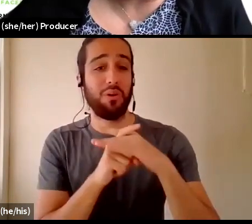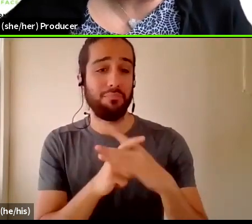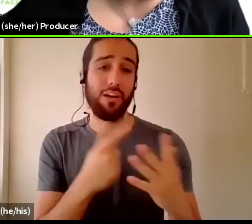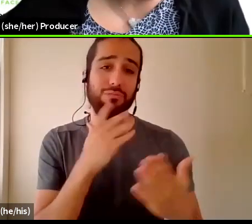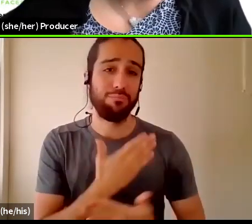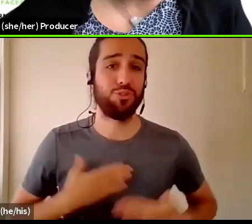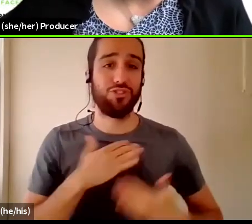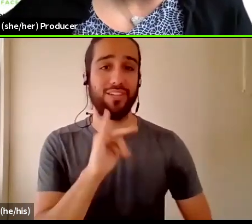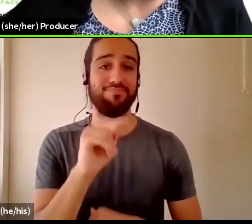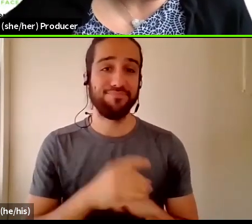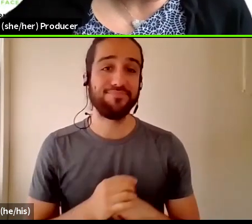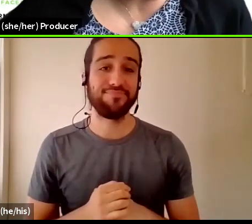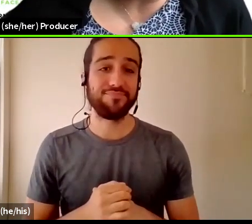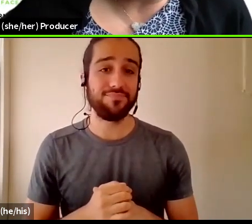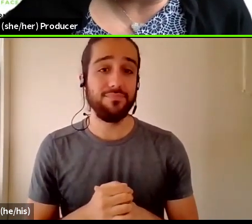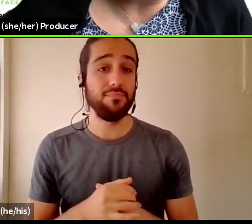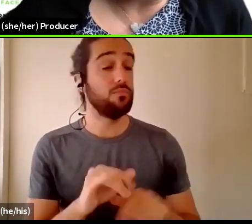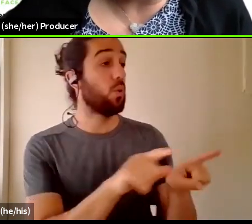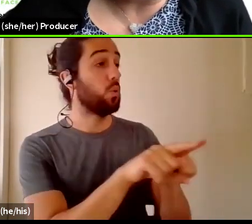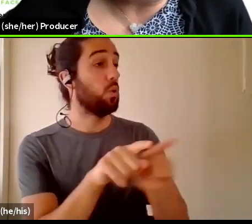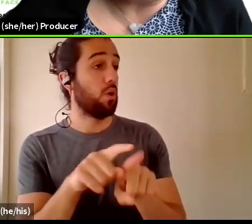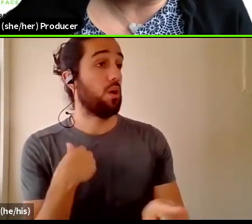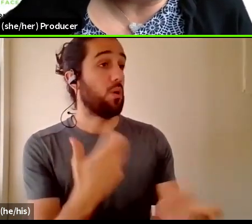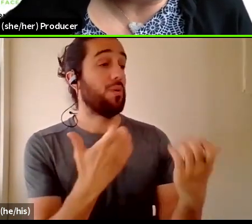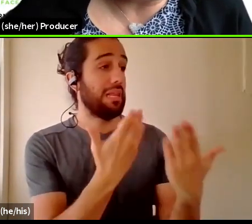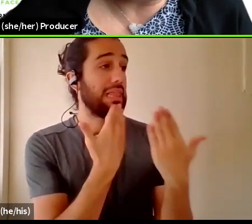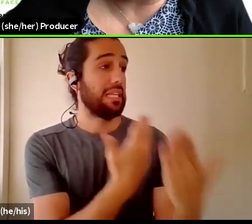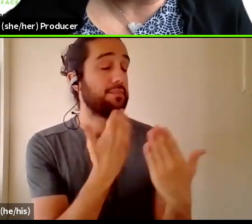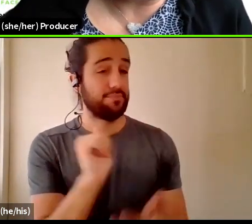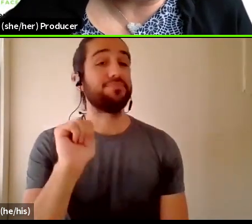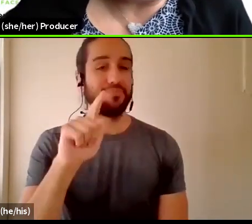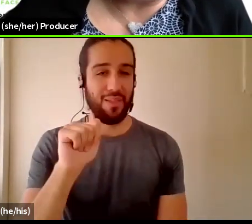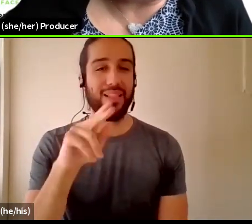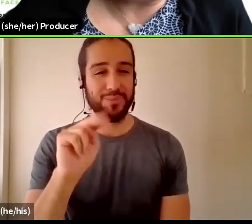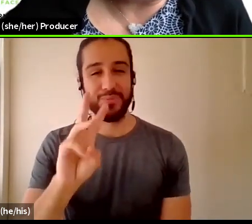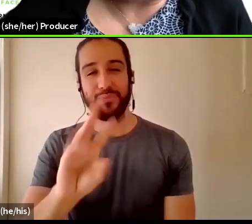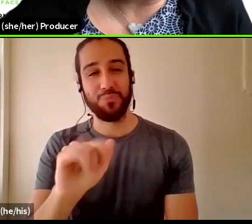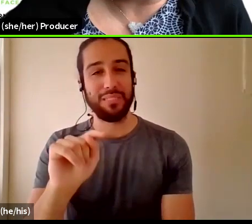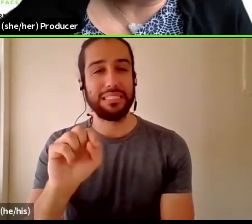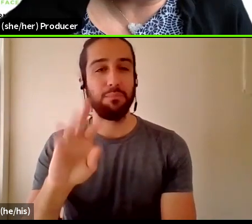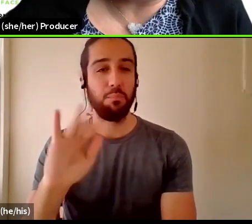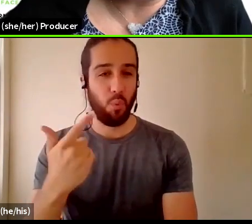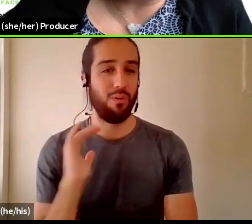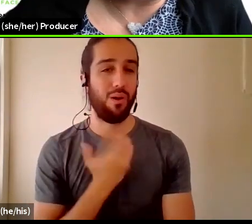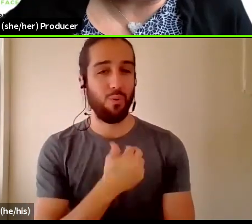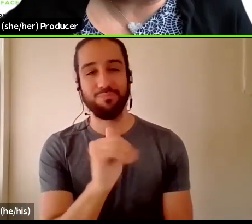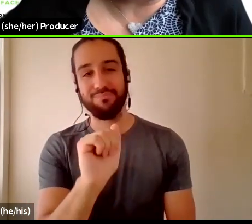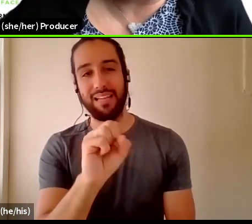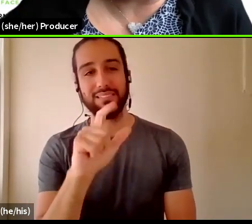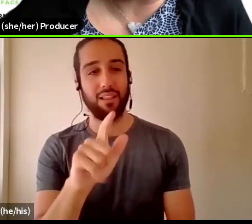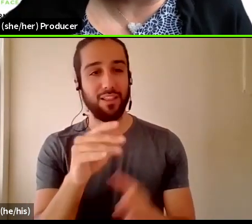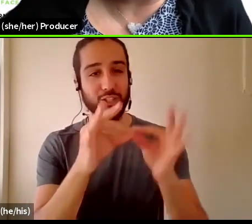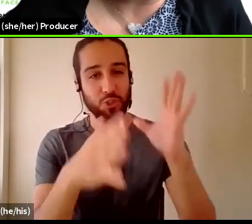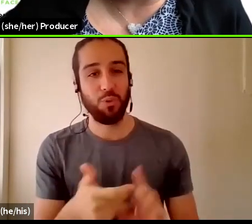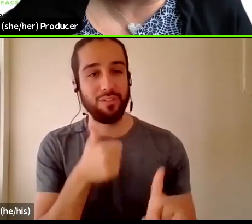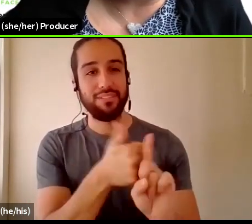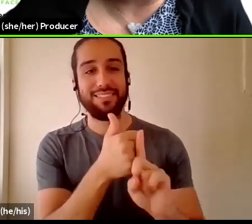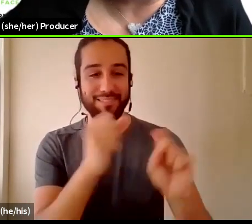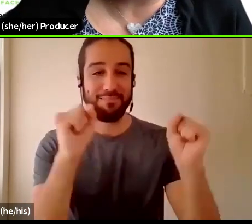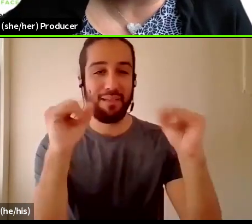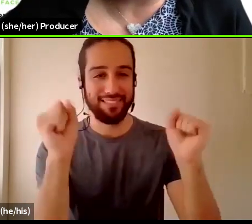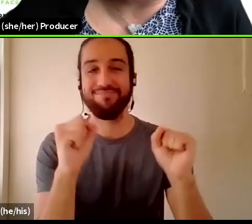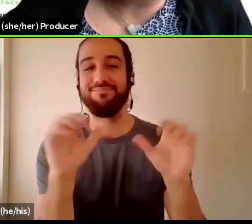it. Thank you. I want to thank Alan Wittaborg, who is our ASL interpreter. He's amazing. He's